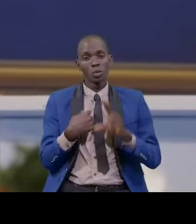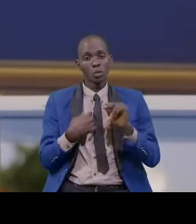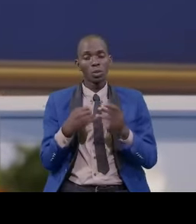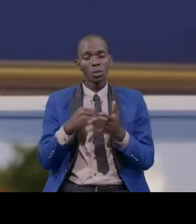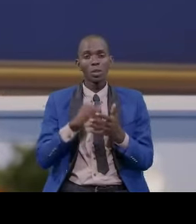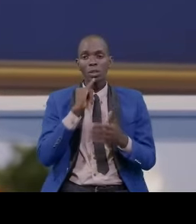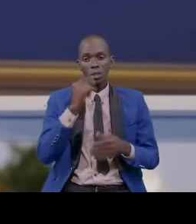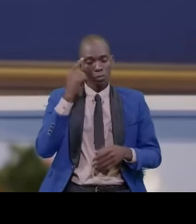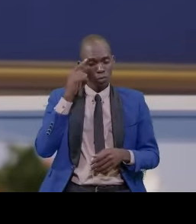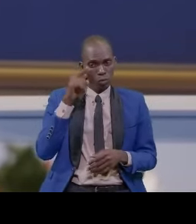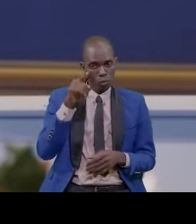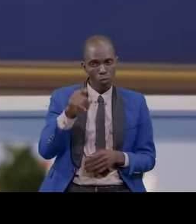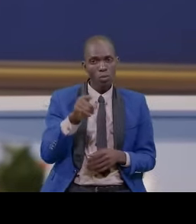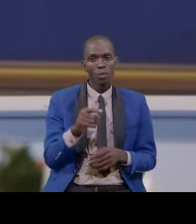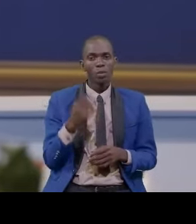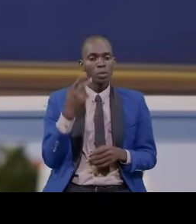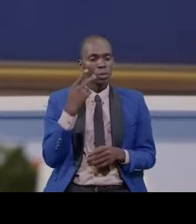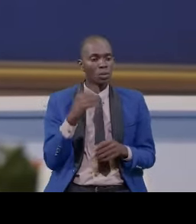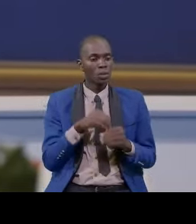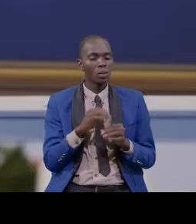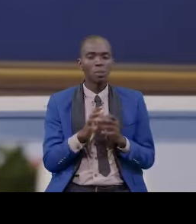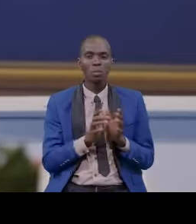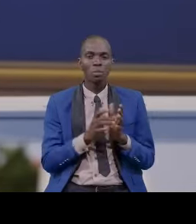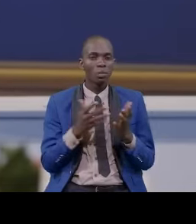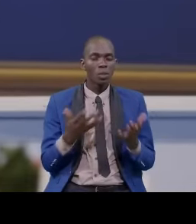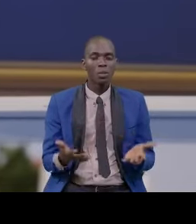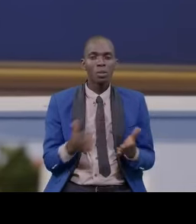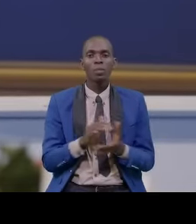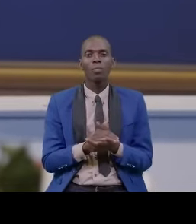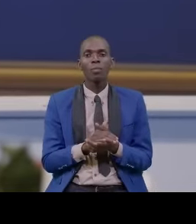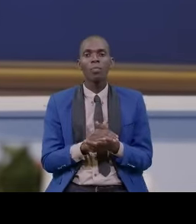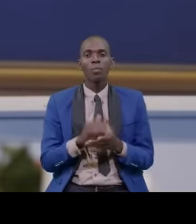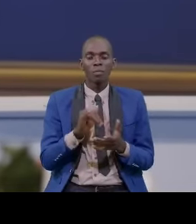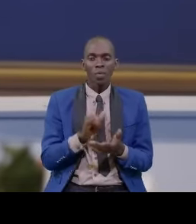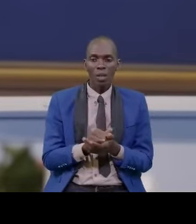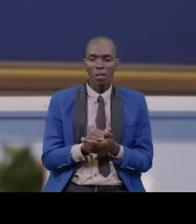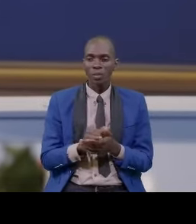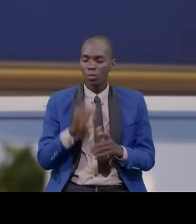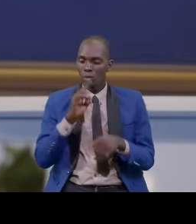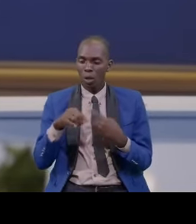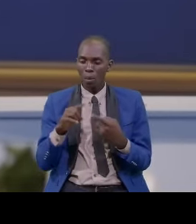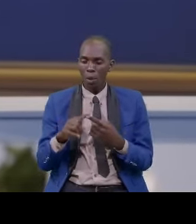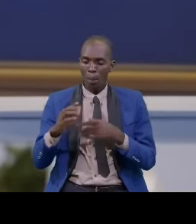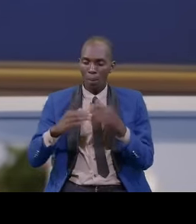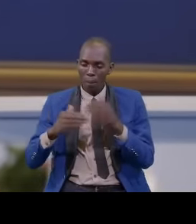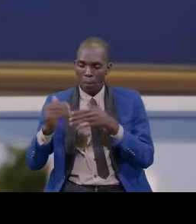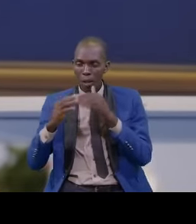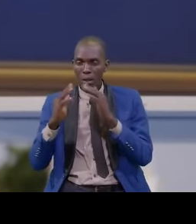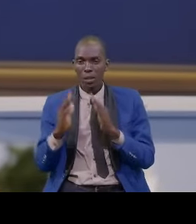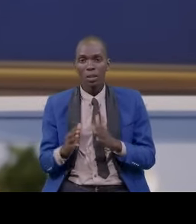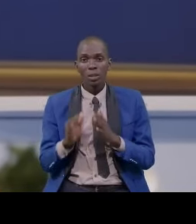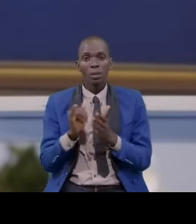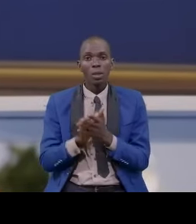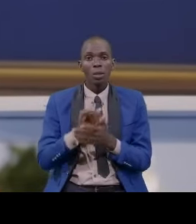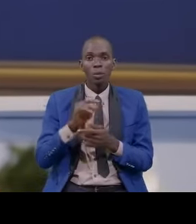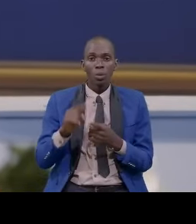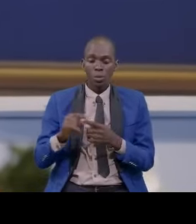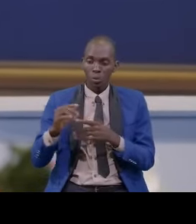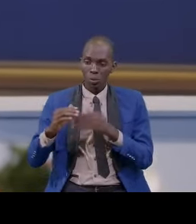Bible, talking to builders, that when you build a pavement, you will build the